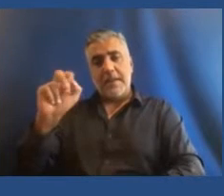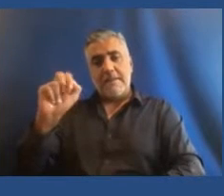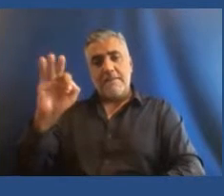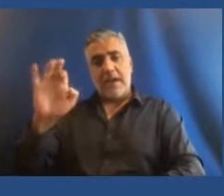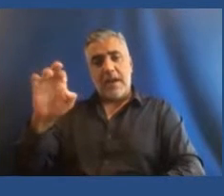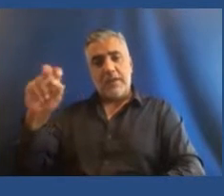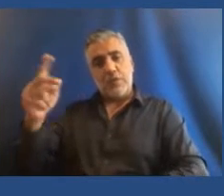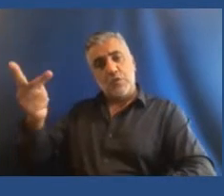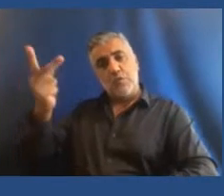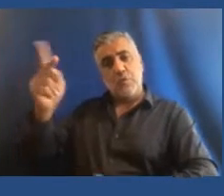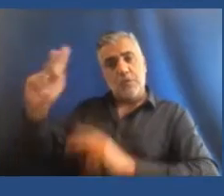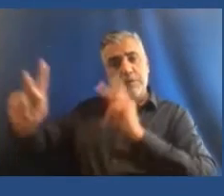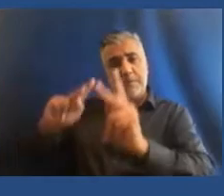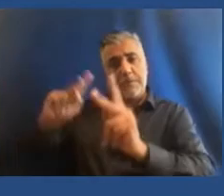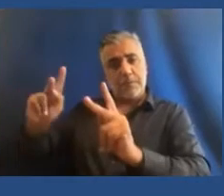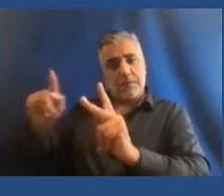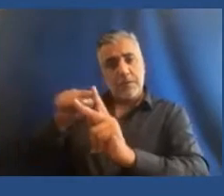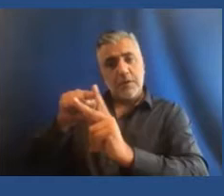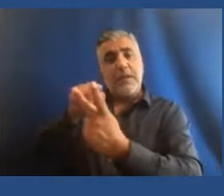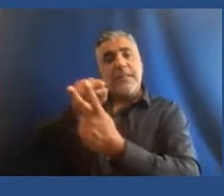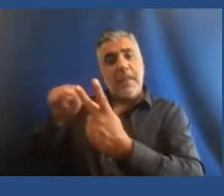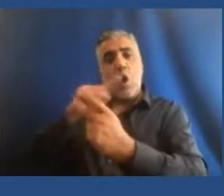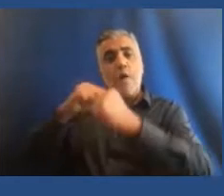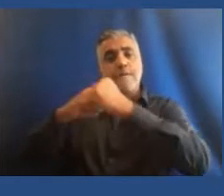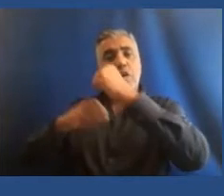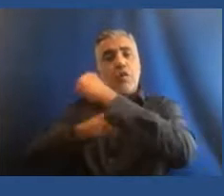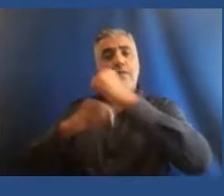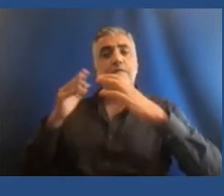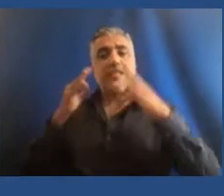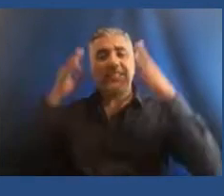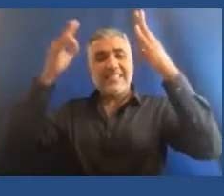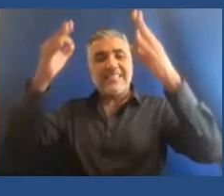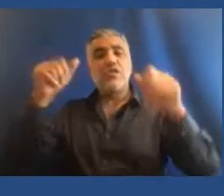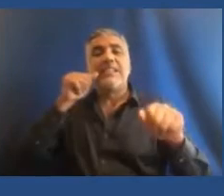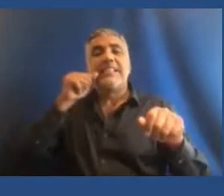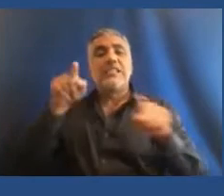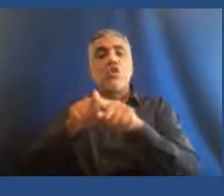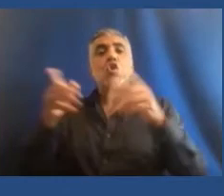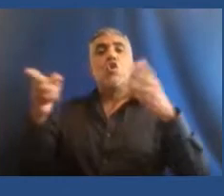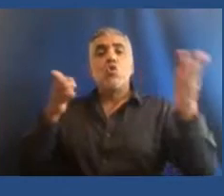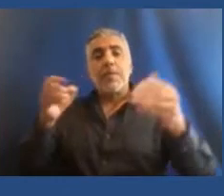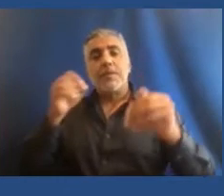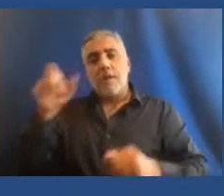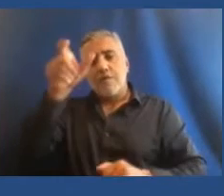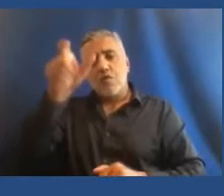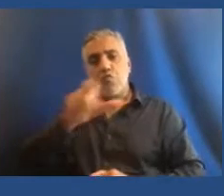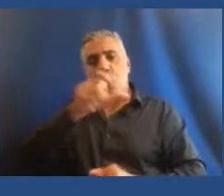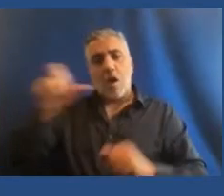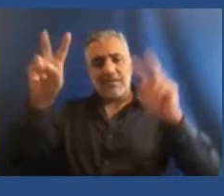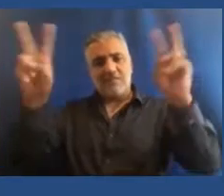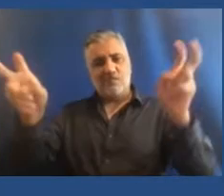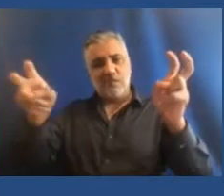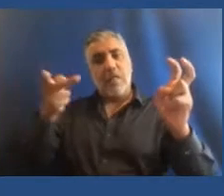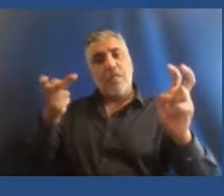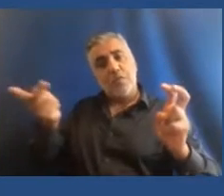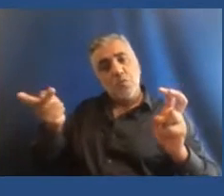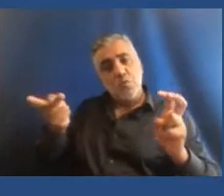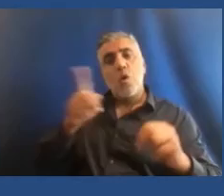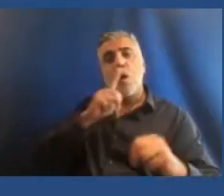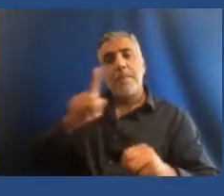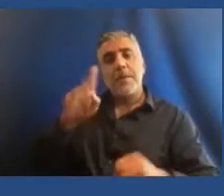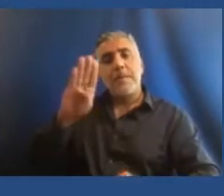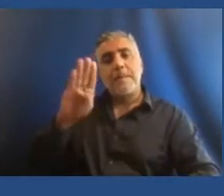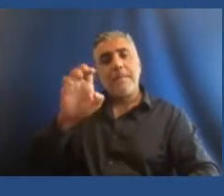Today in Warsaw, not far from here, two individuals who bore witness to the gospel are being beatified. Cardinal Stefan